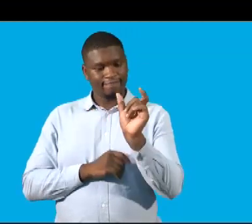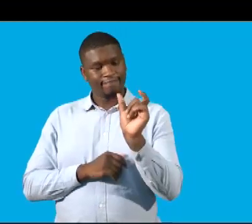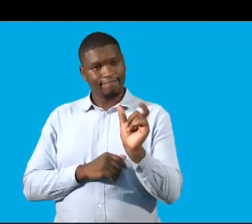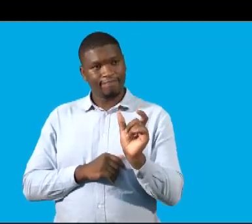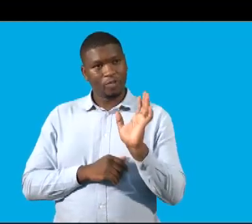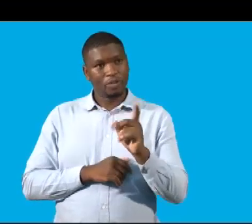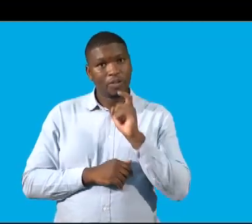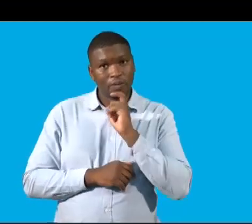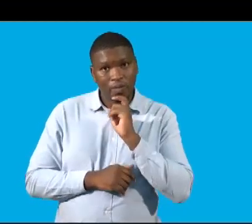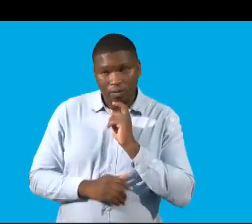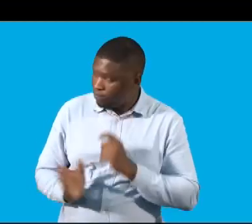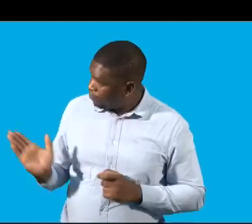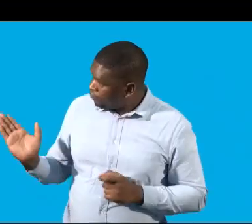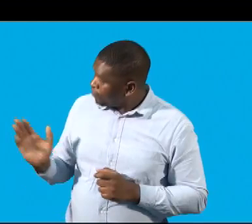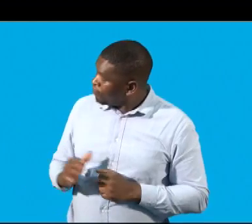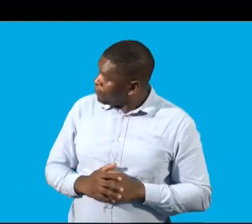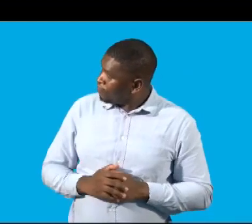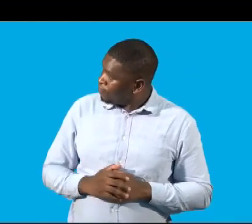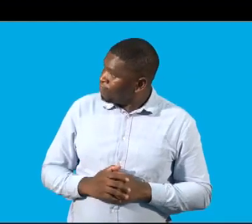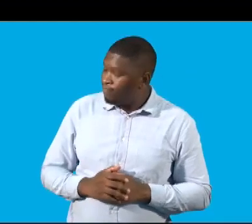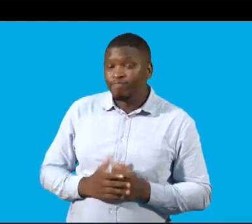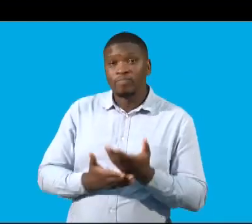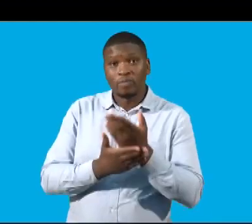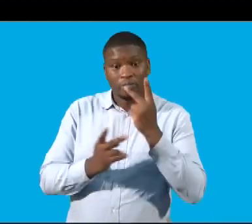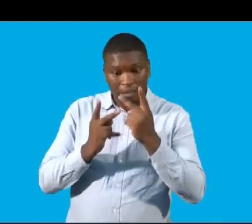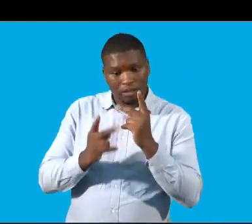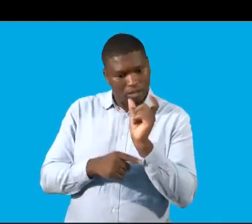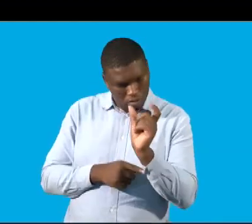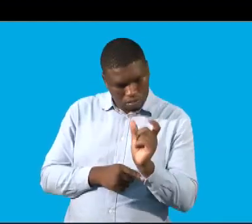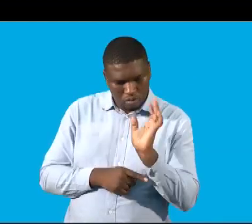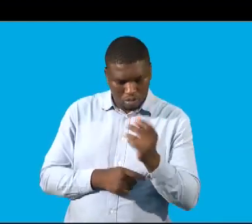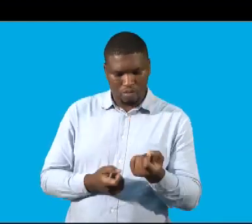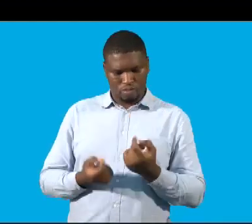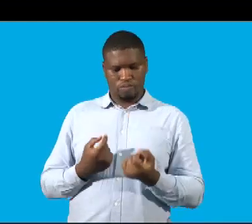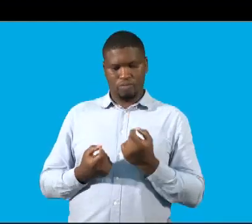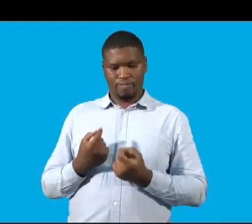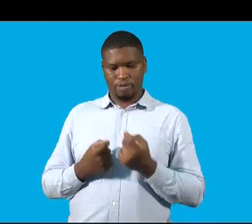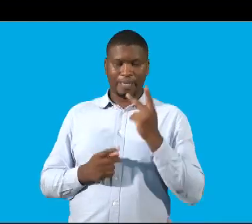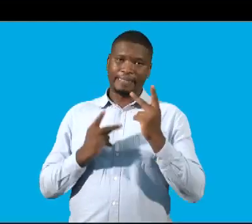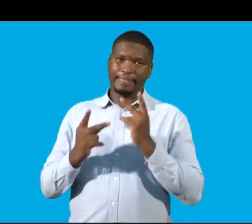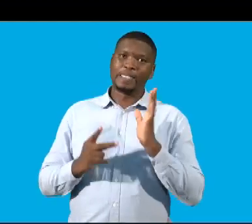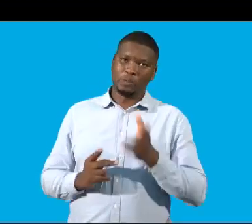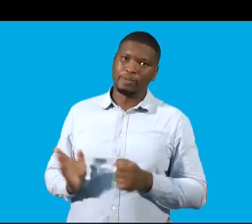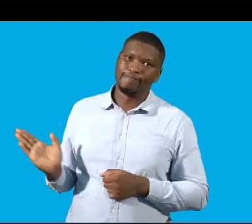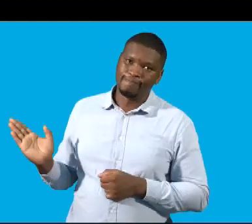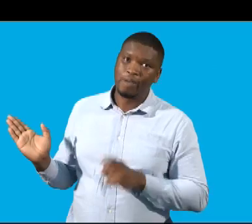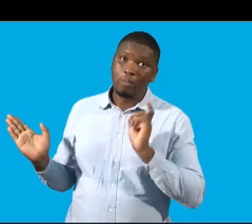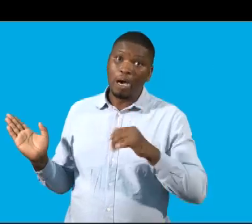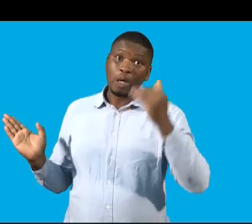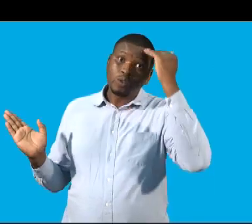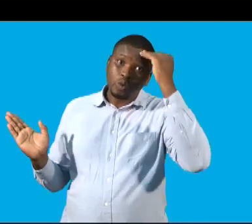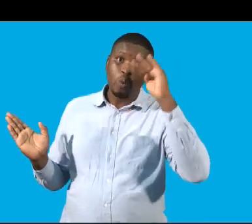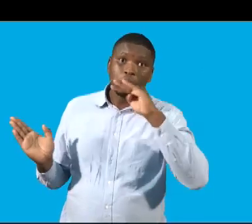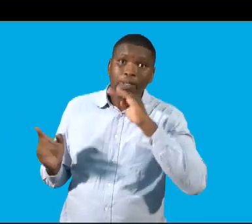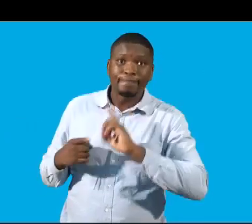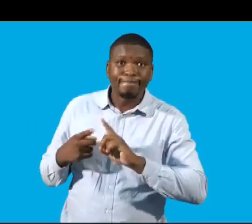you are going to be using or that you are going to be seeing when you are reading a question paper. These are the words that you're going to be seeing very often, and you